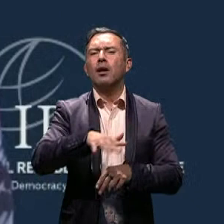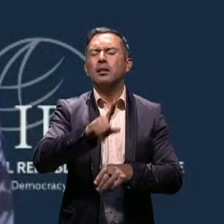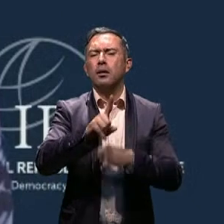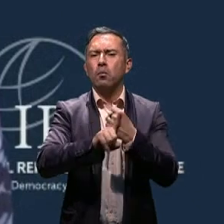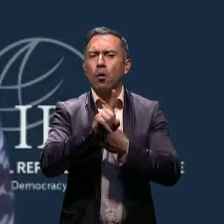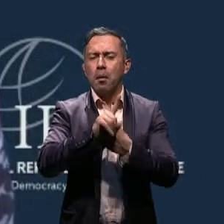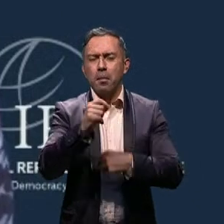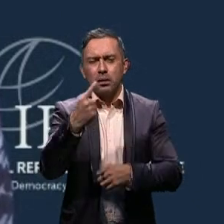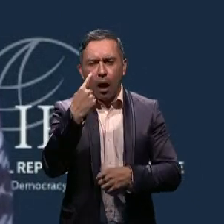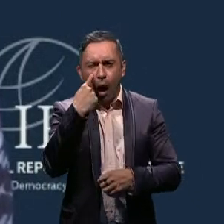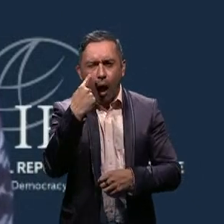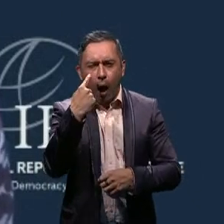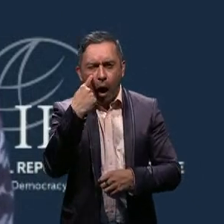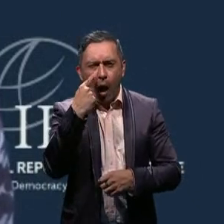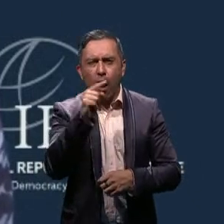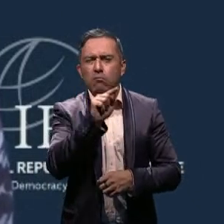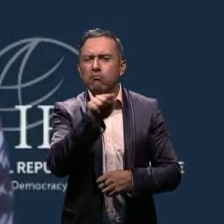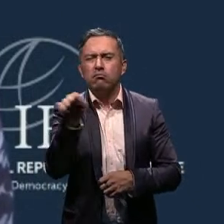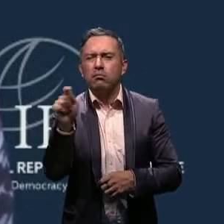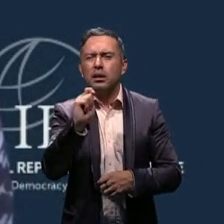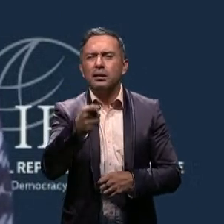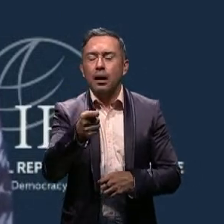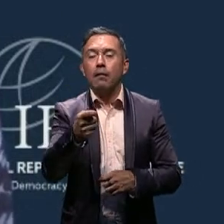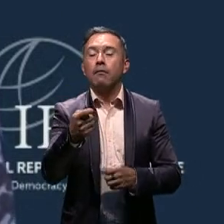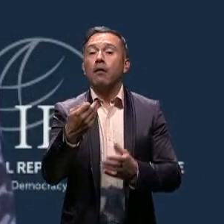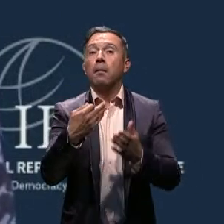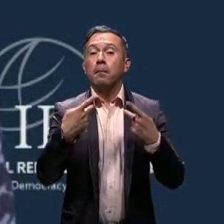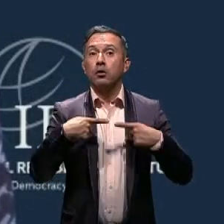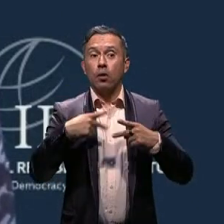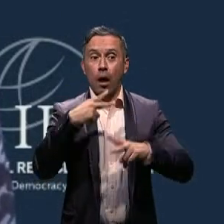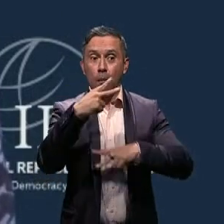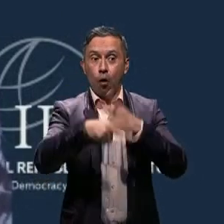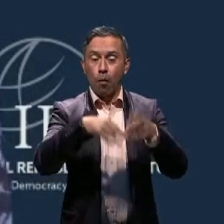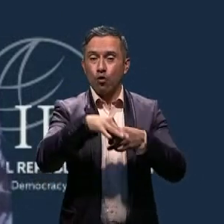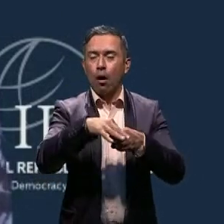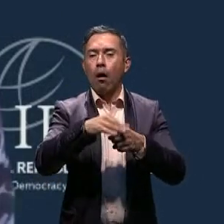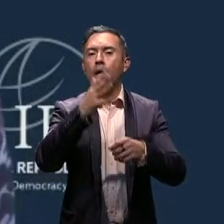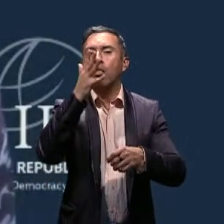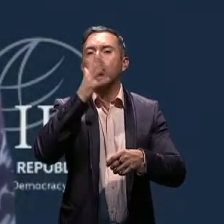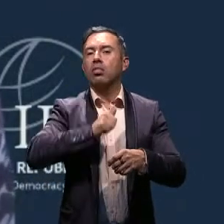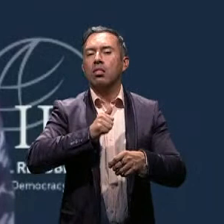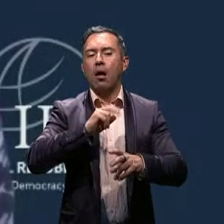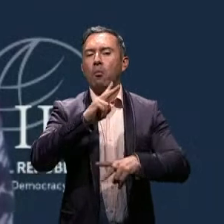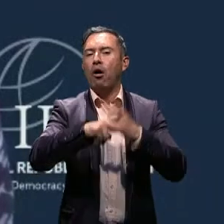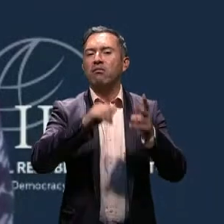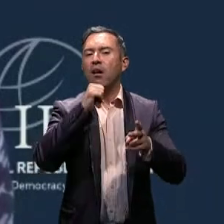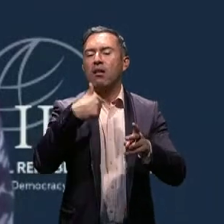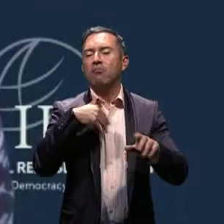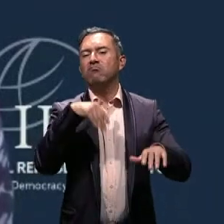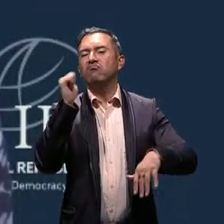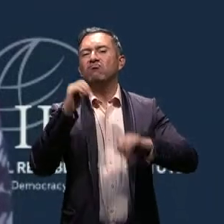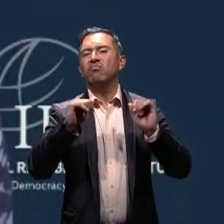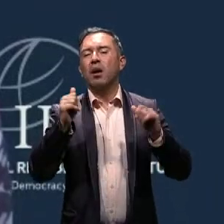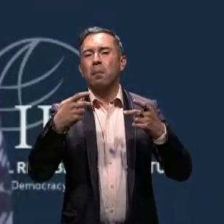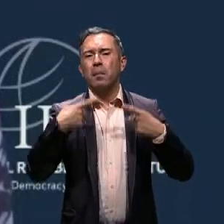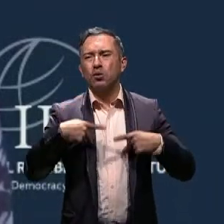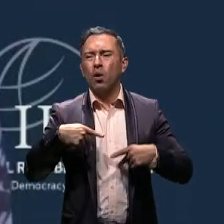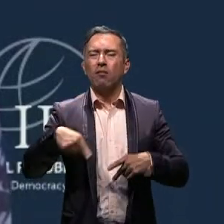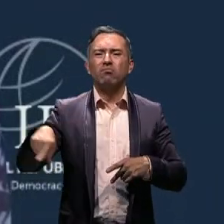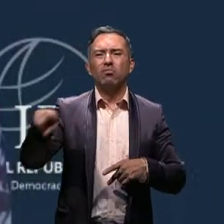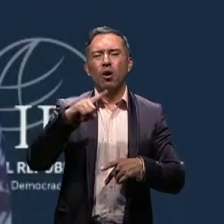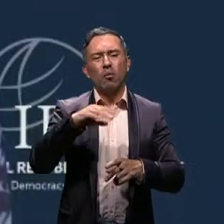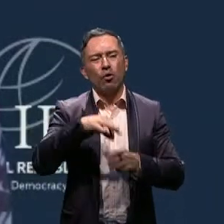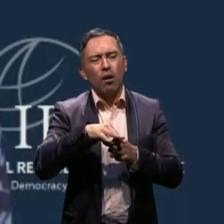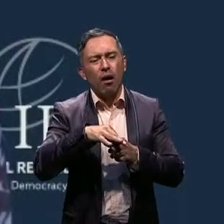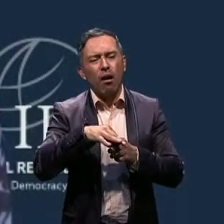we are facing in the democracies is precisely the lack of participation, because we have